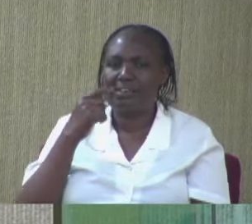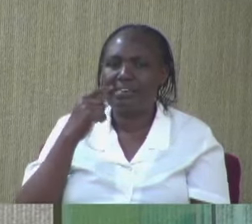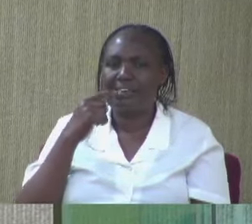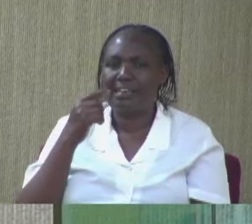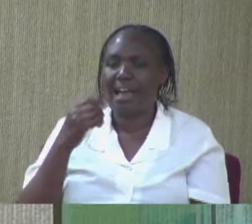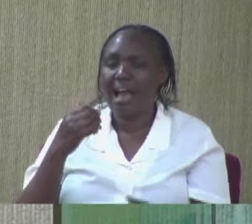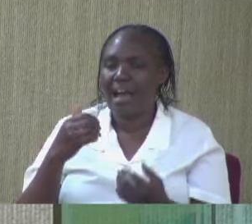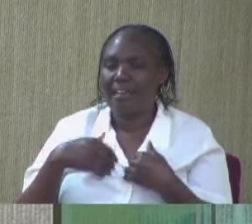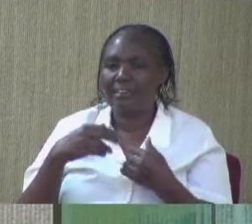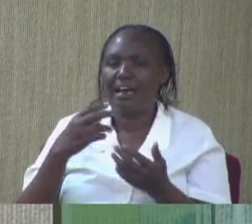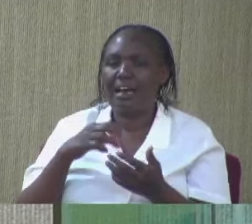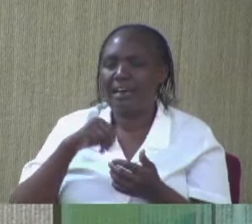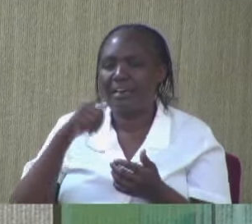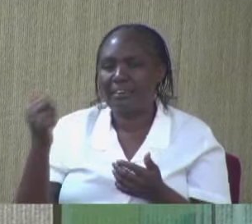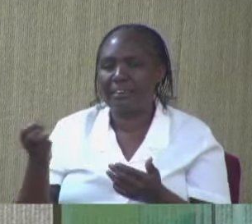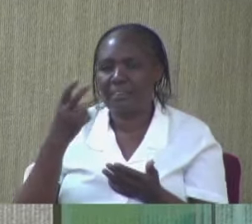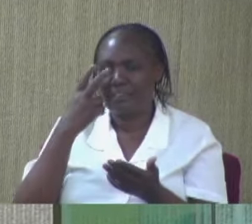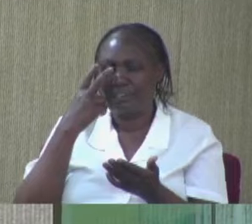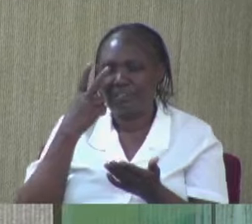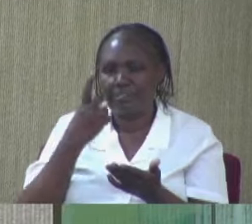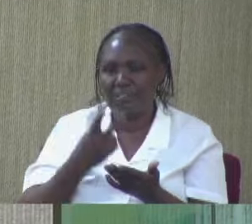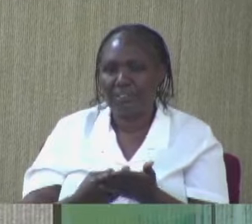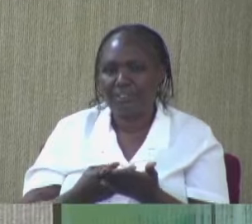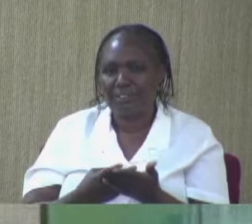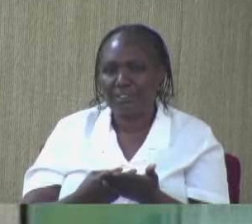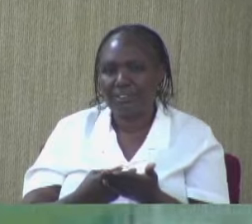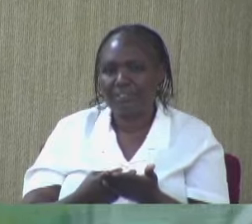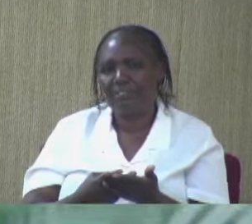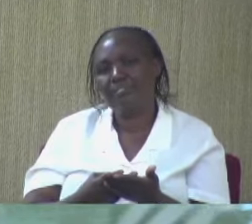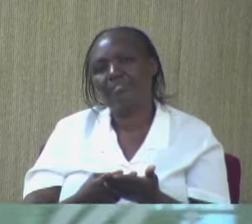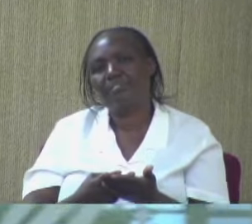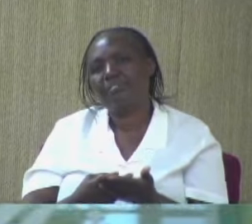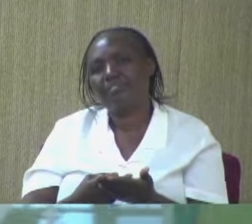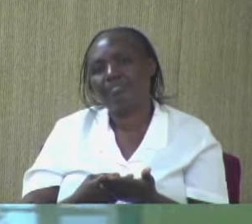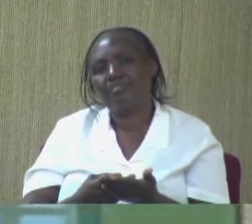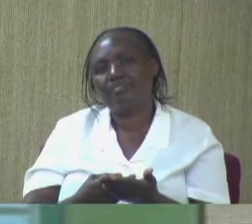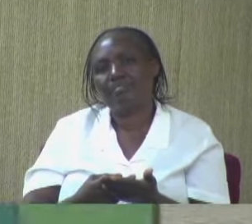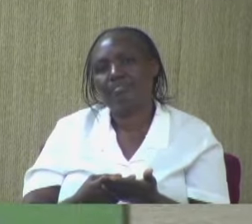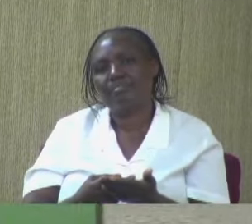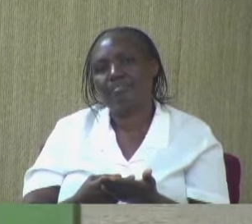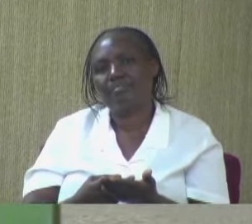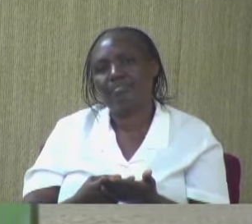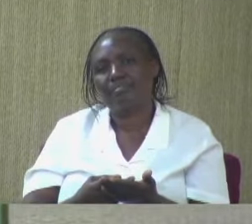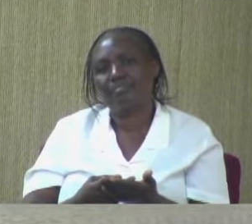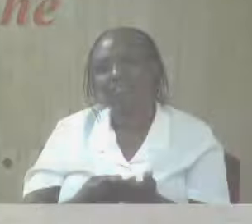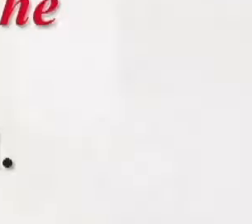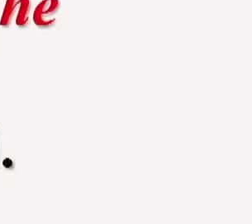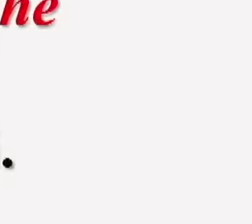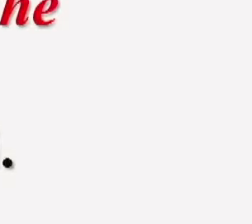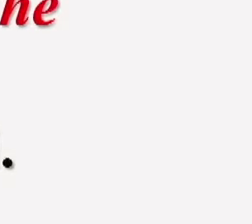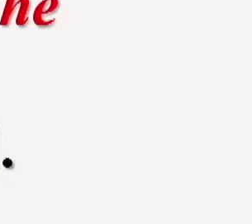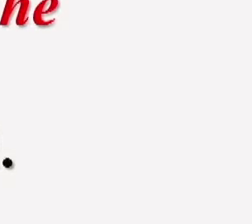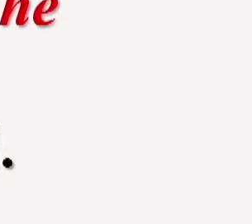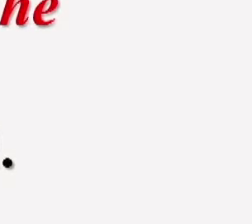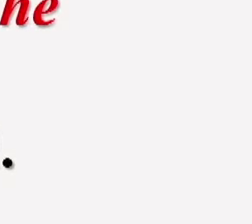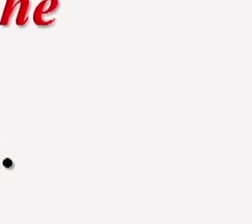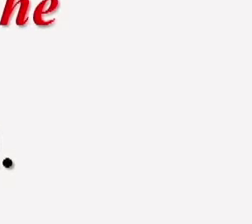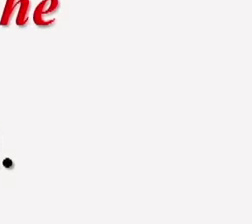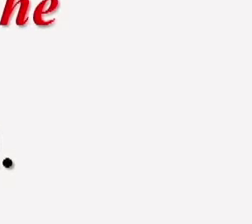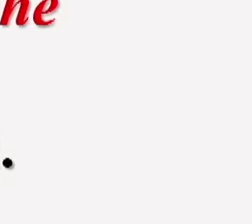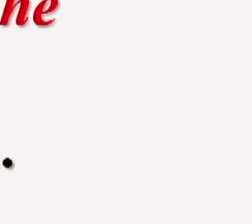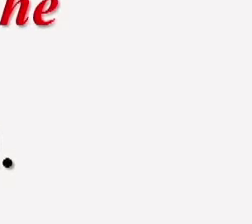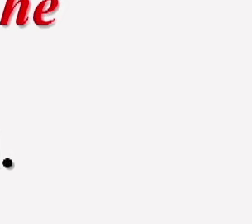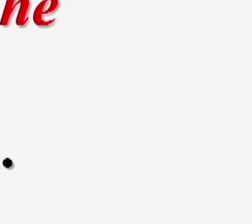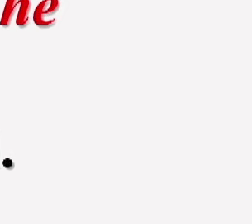secrecy, and then come and say, "God told me." Are you with me? Now, this was at the funeral. "After I came out of